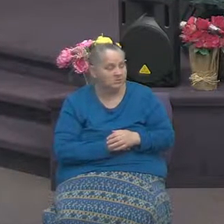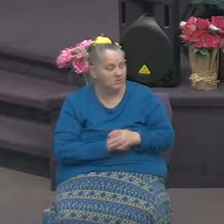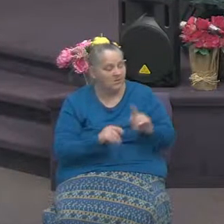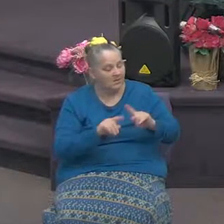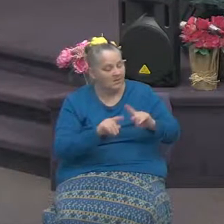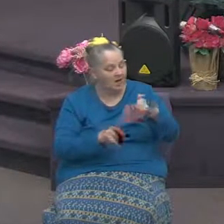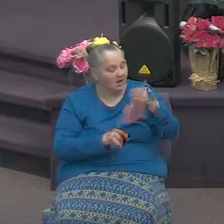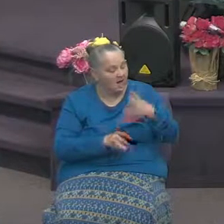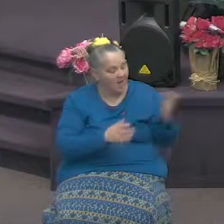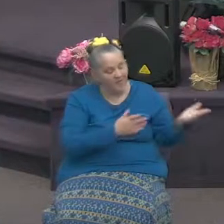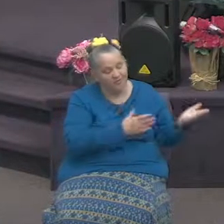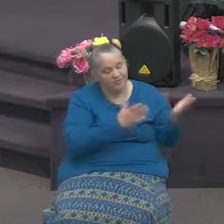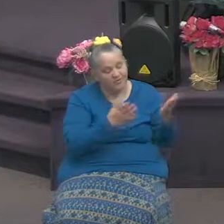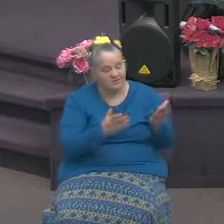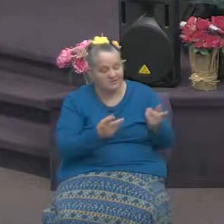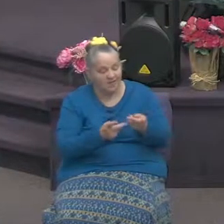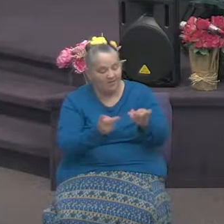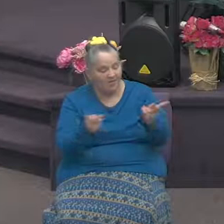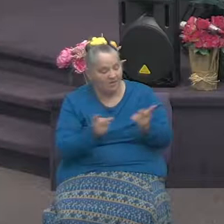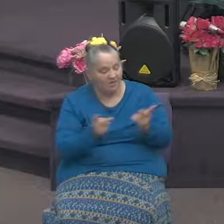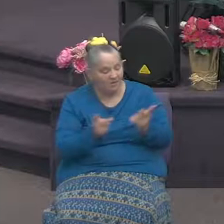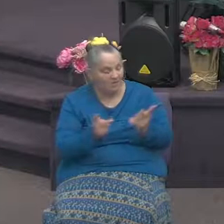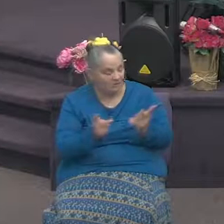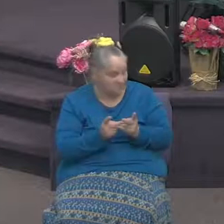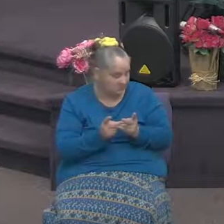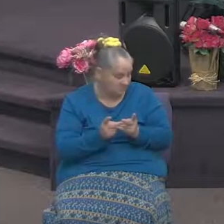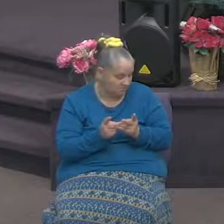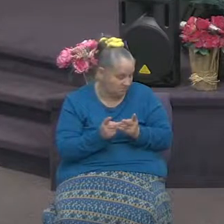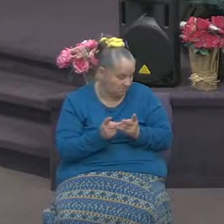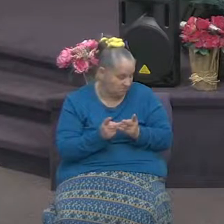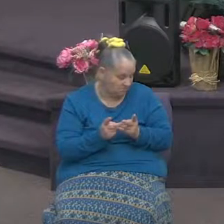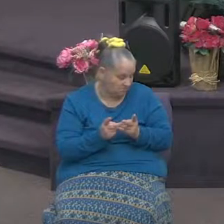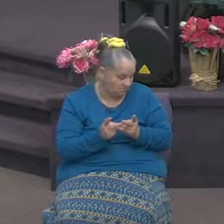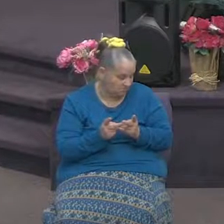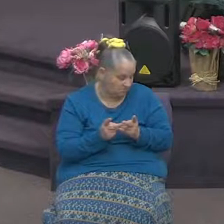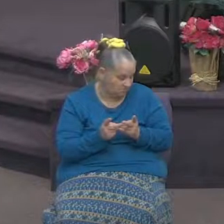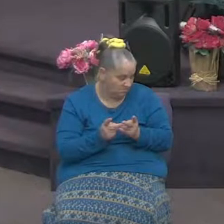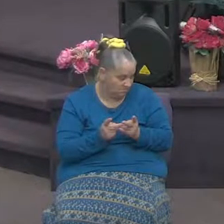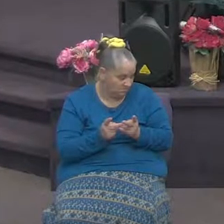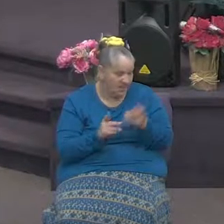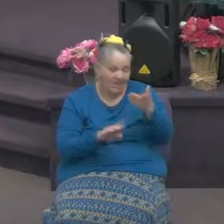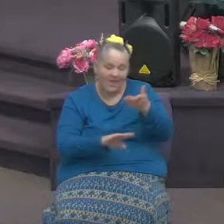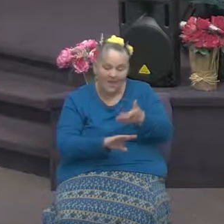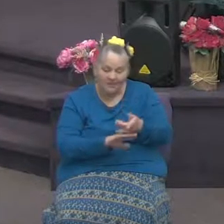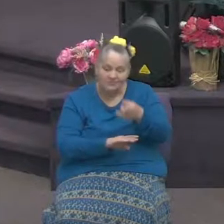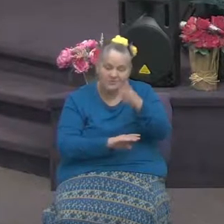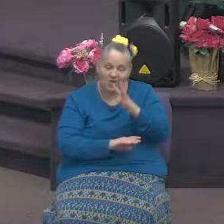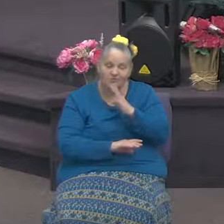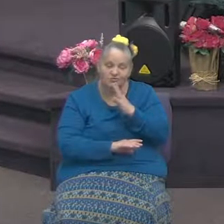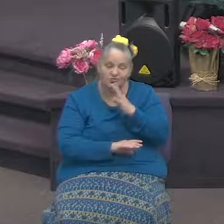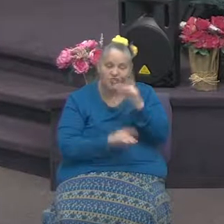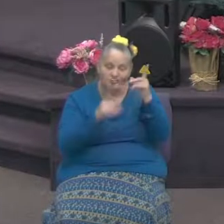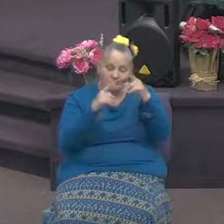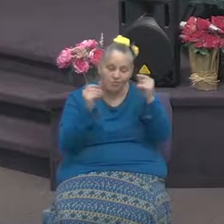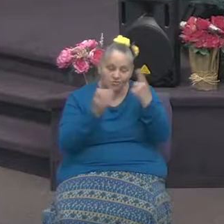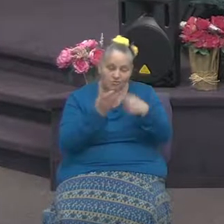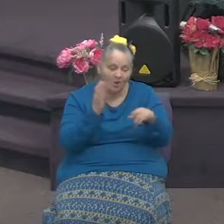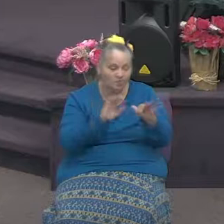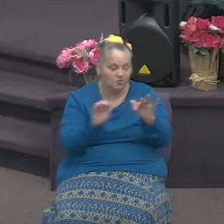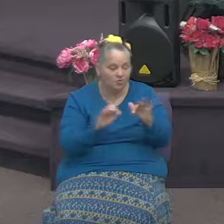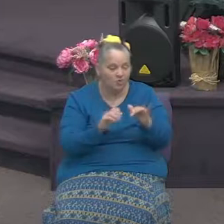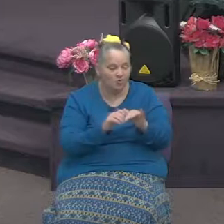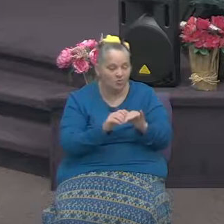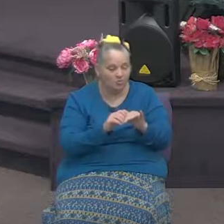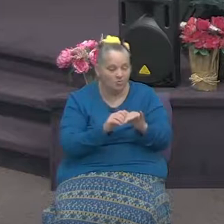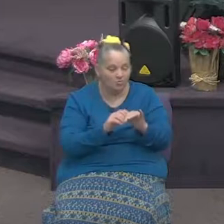But God brings us to the wilderness. And you see, after God told Moses exactly what to do, we're